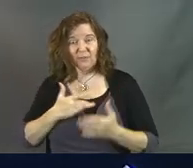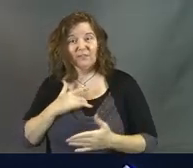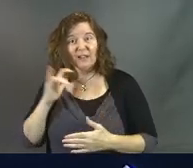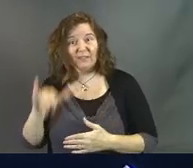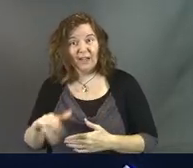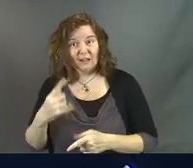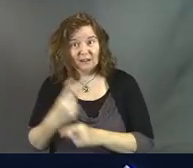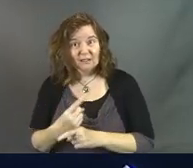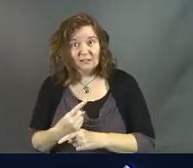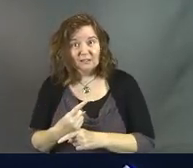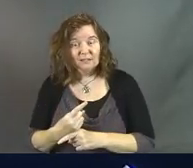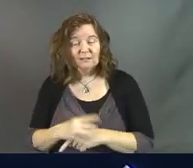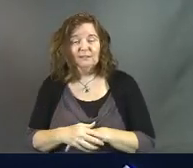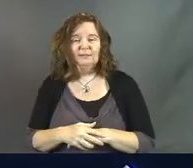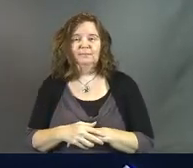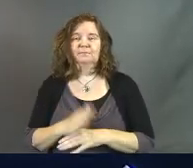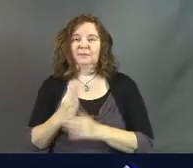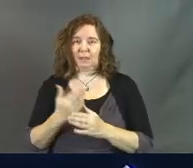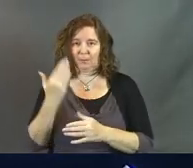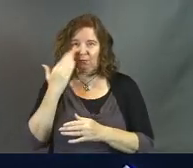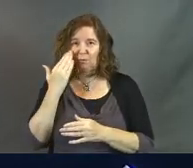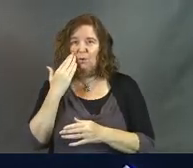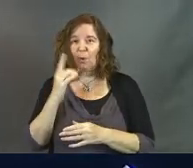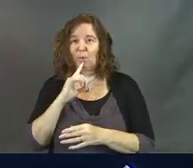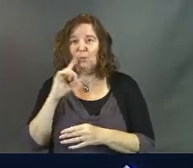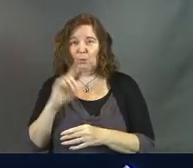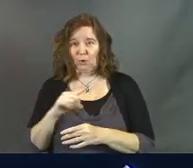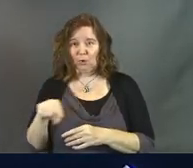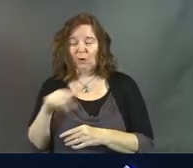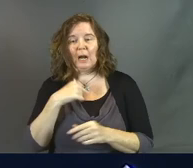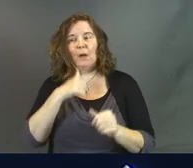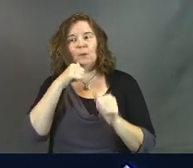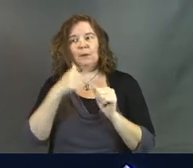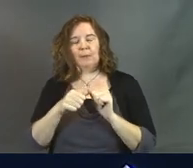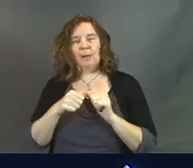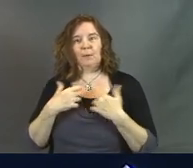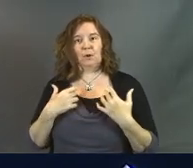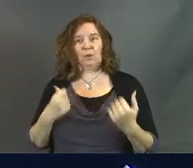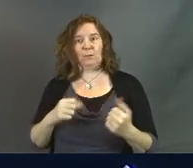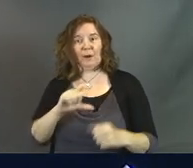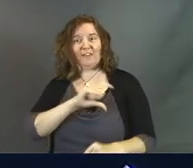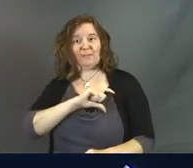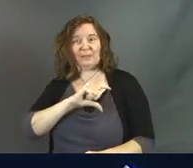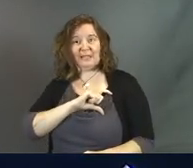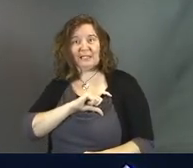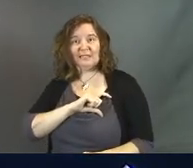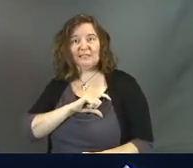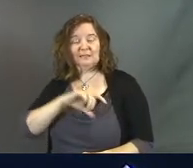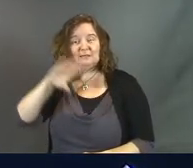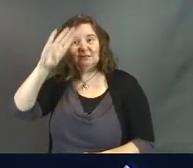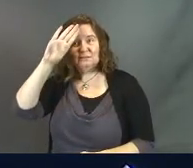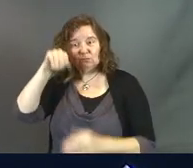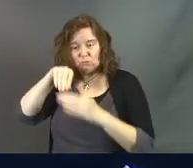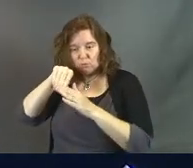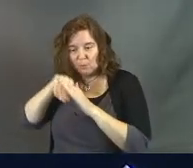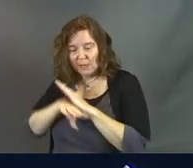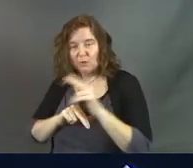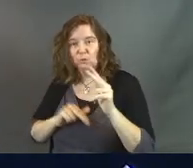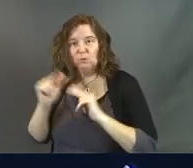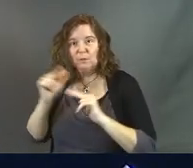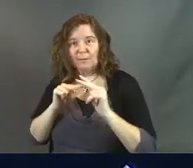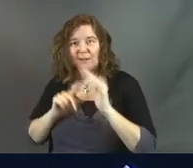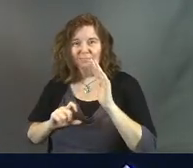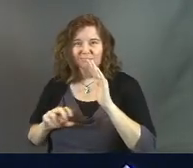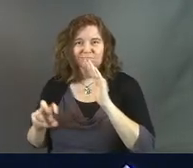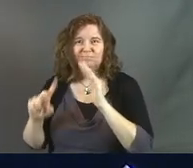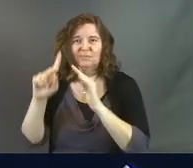felt all that. Some of you know where you were. And I remember the brave police officers who rushed into those buildings to save